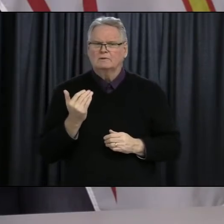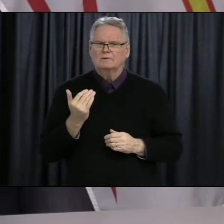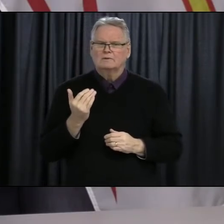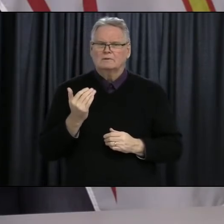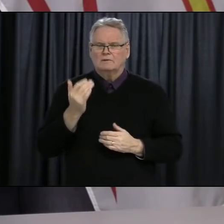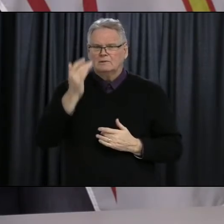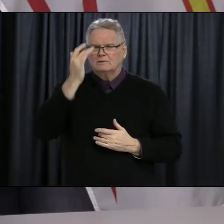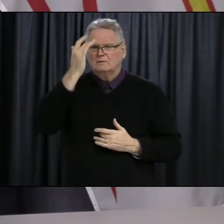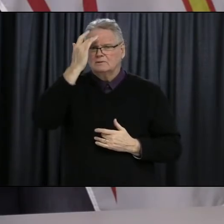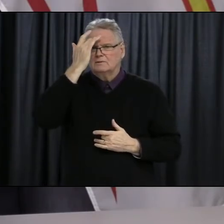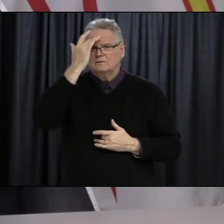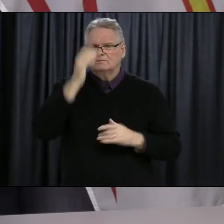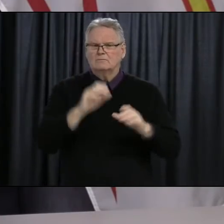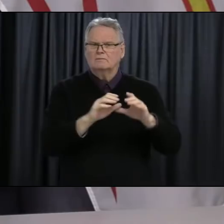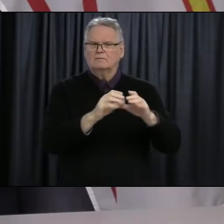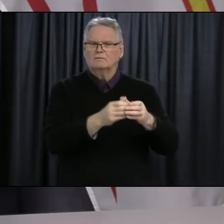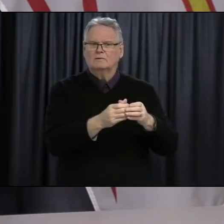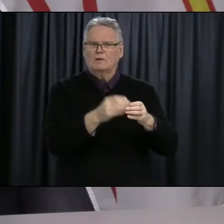school.